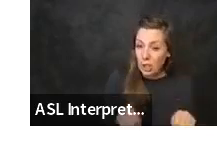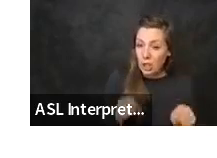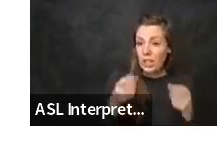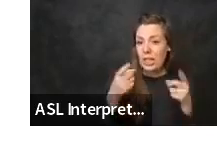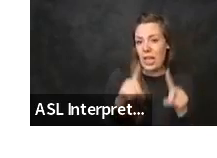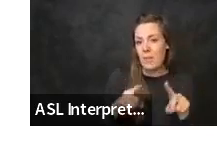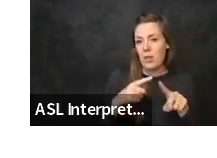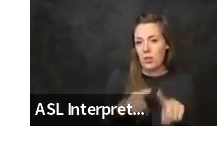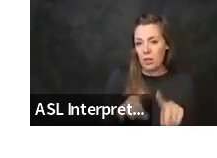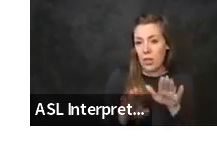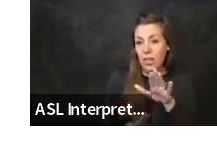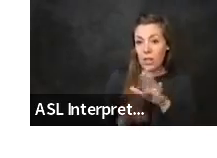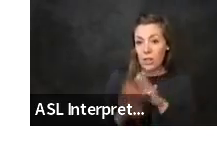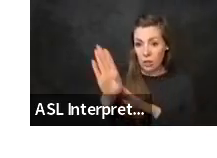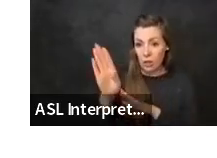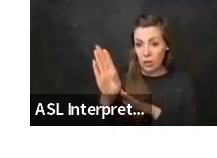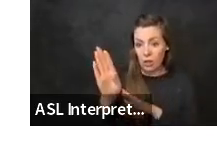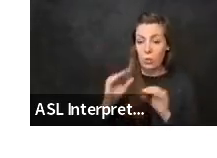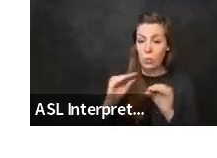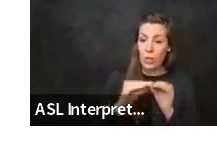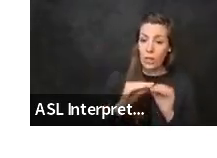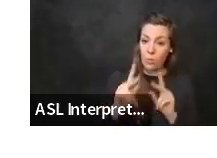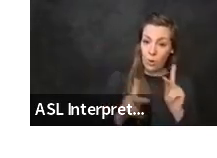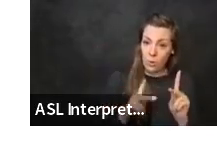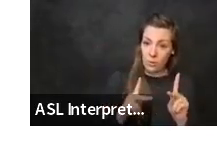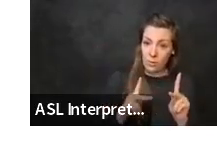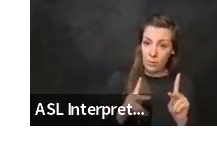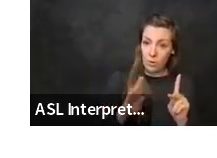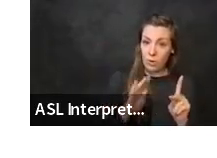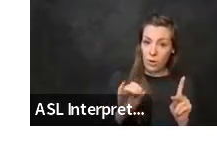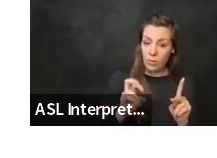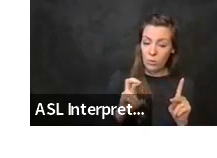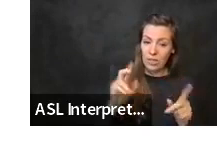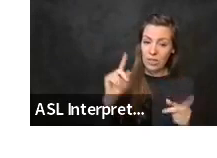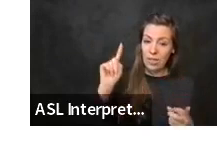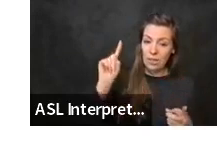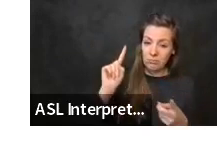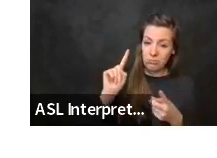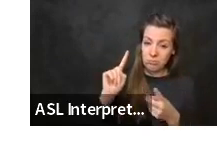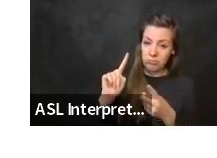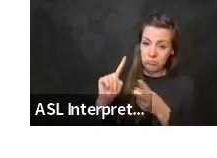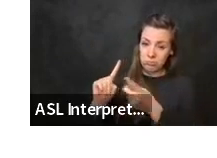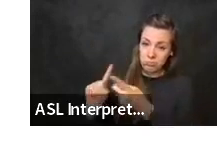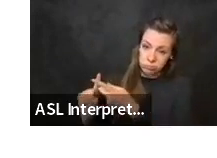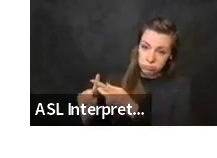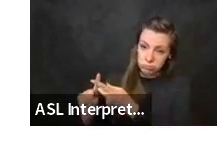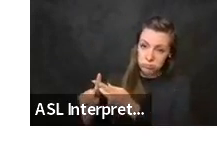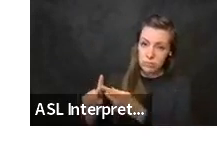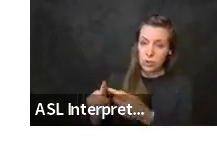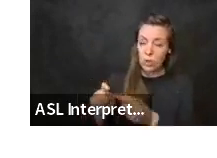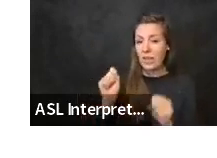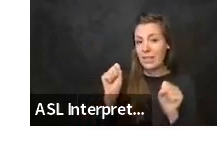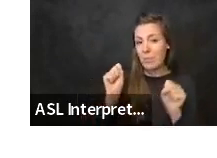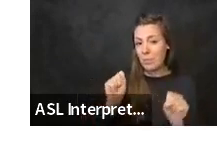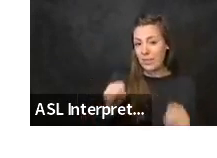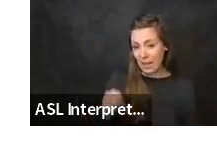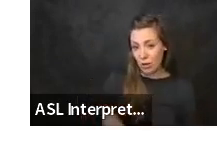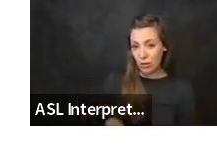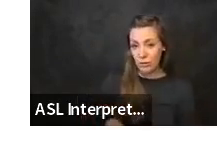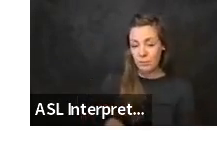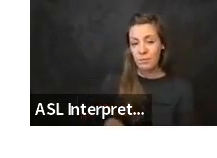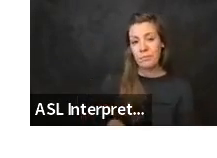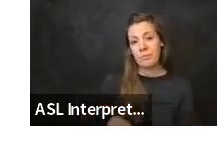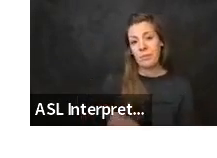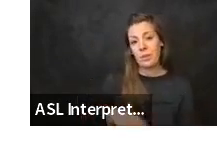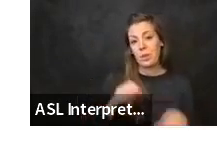surge. With more individuals boosted, this is lower. And then here in the third scenario with 95%